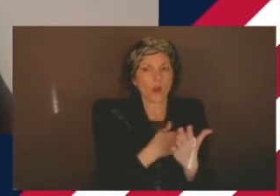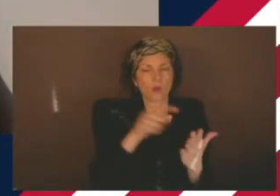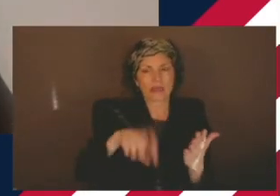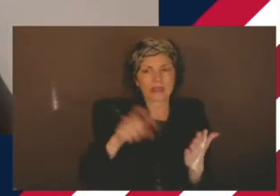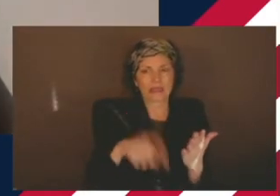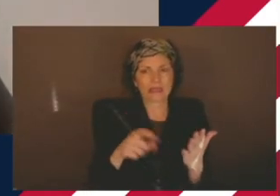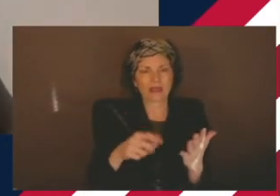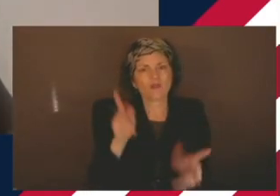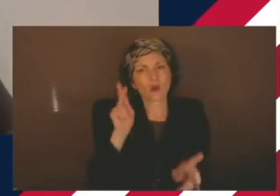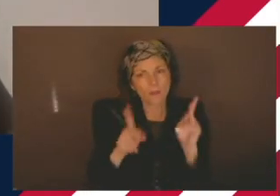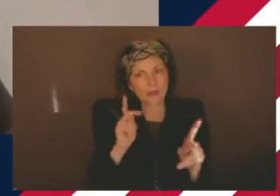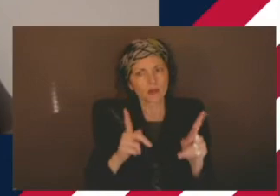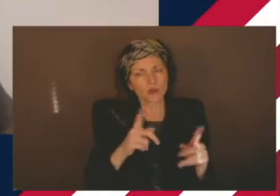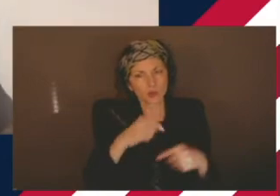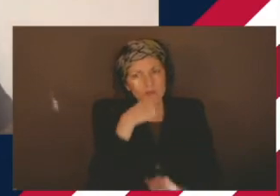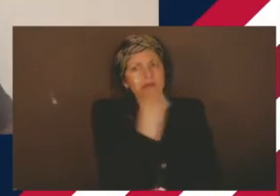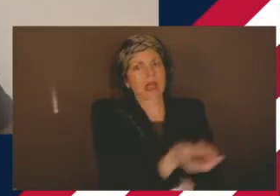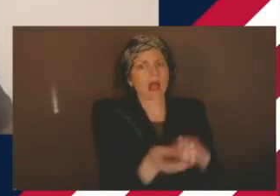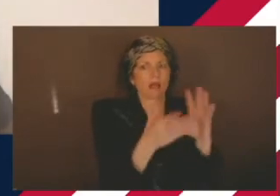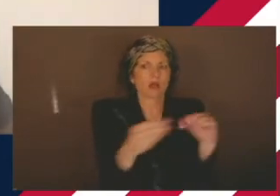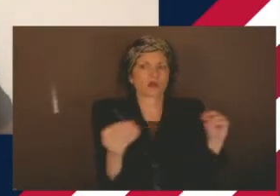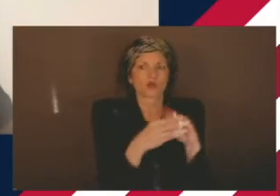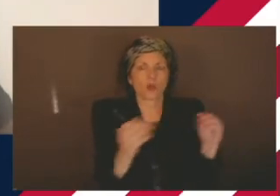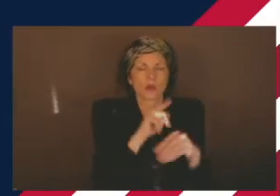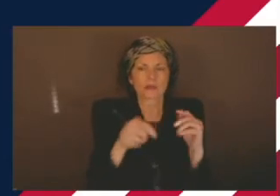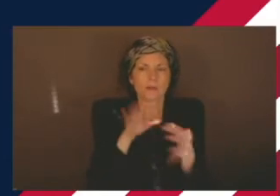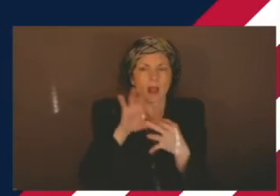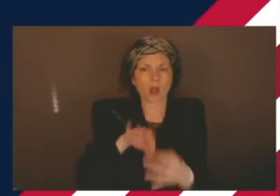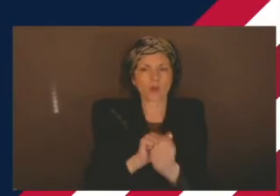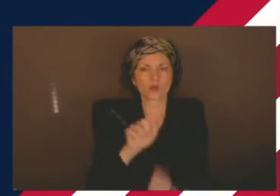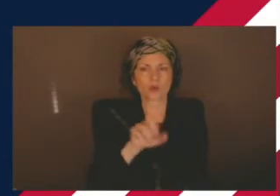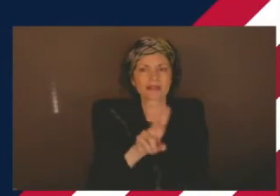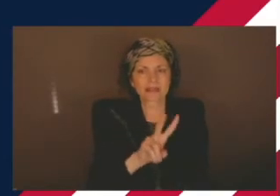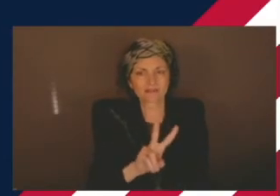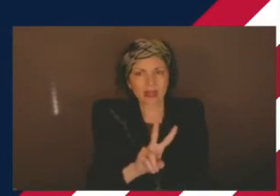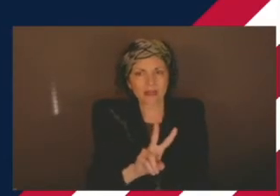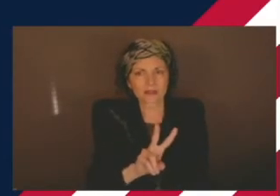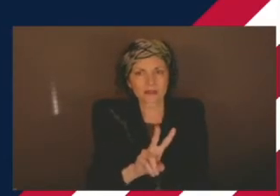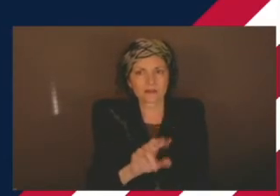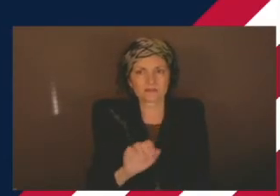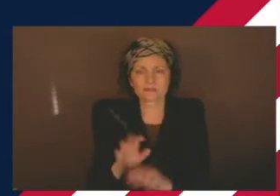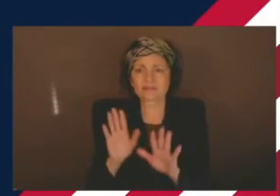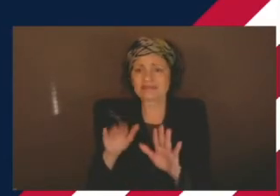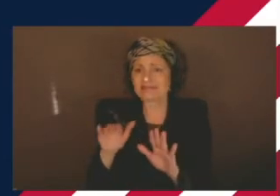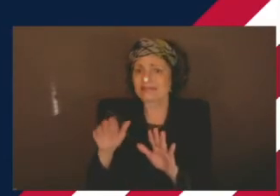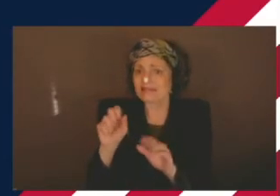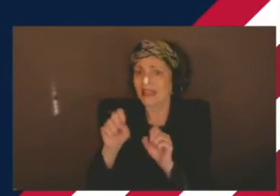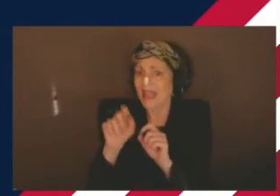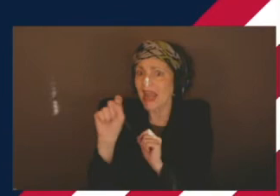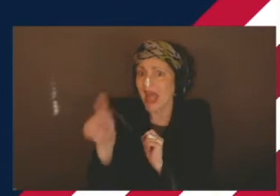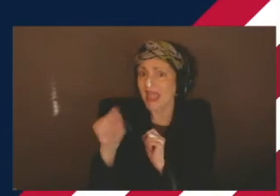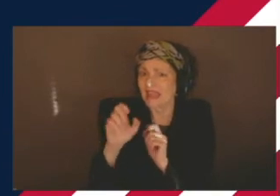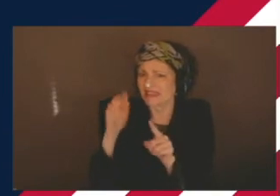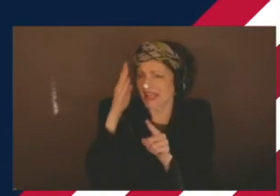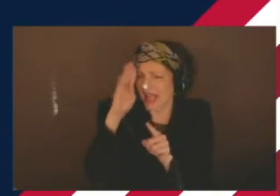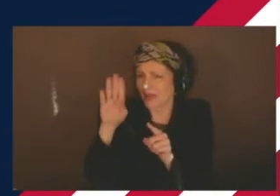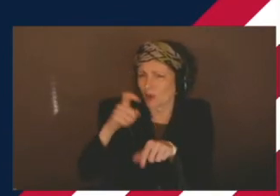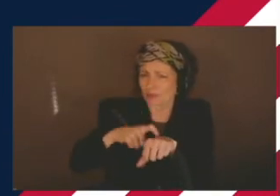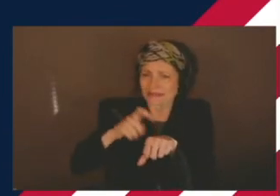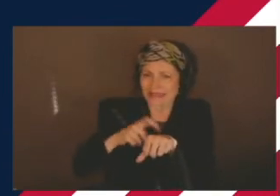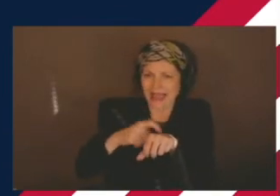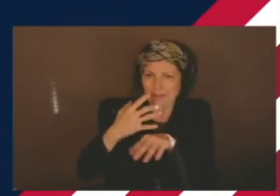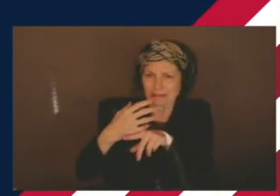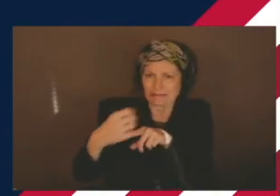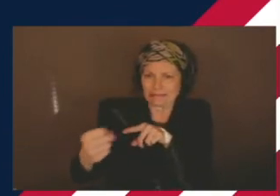as victims of domestic violence. May I ask, I know we're short on time, just a quick follow-up. What